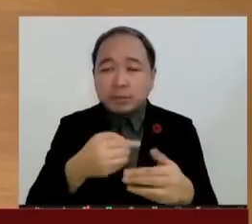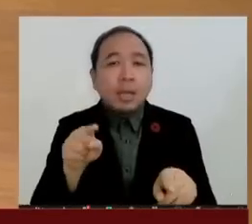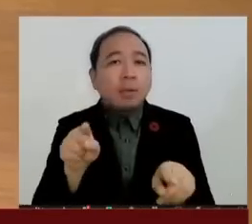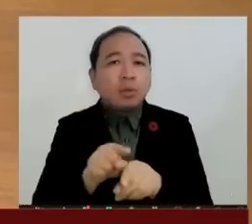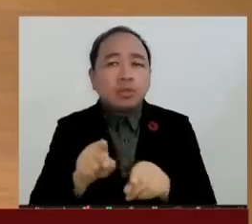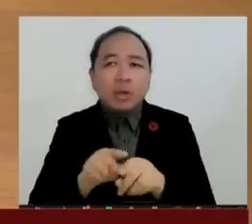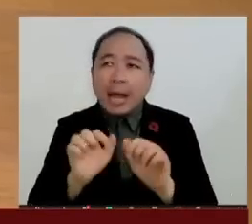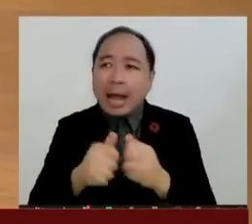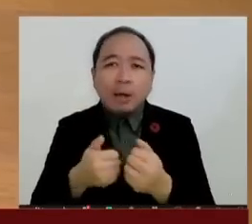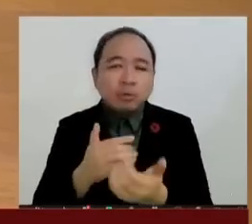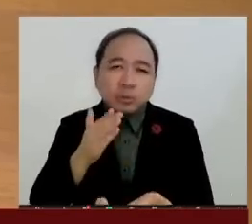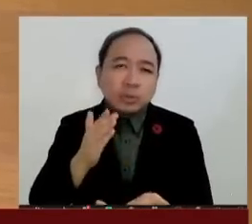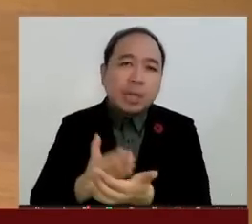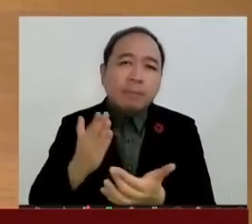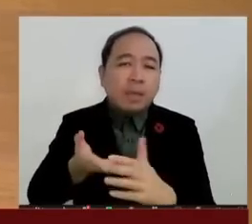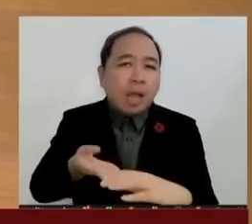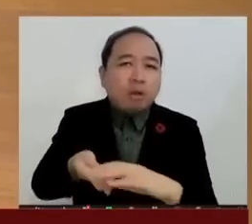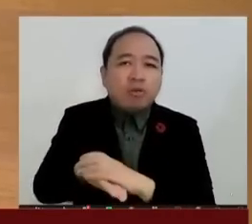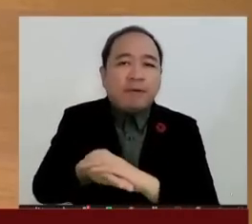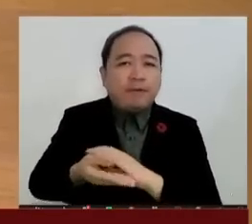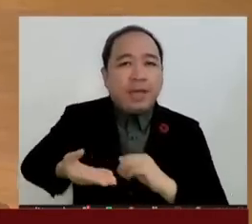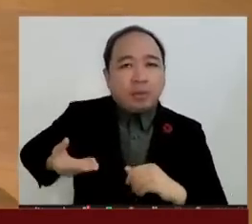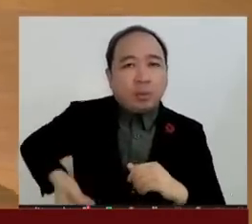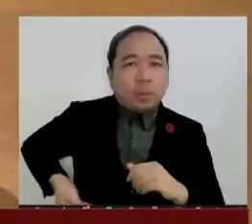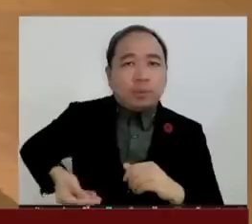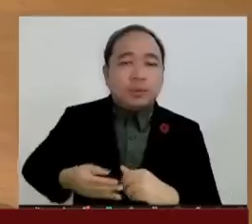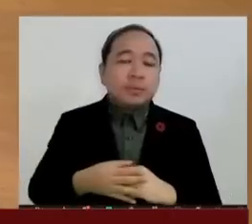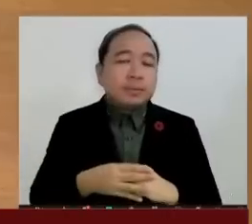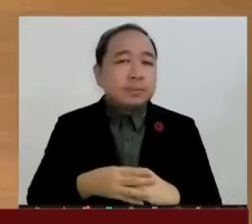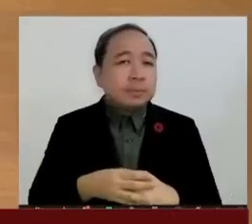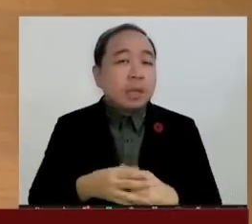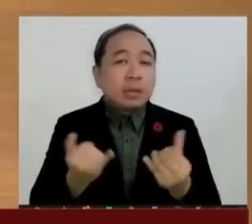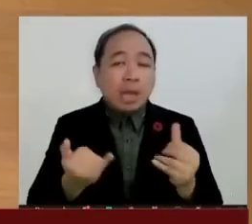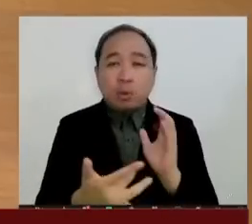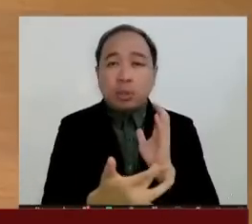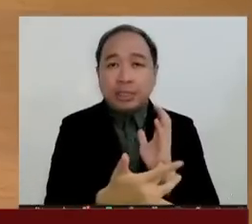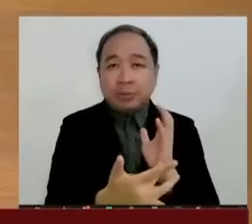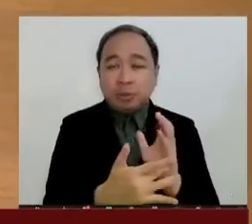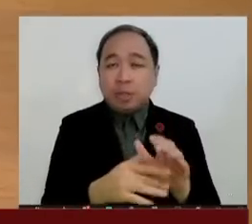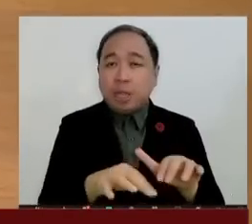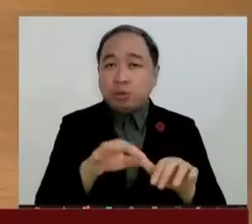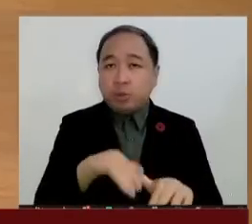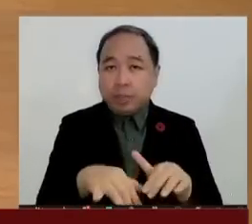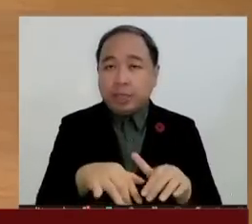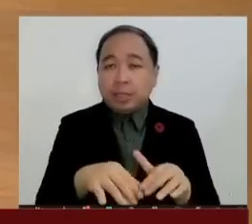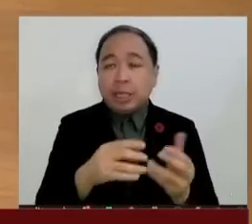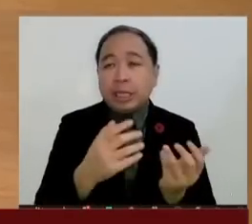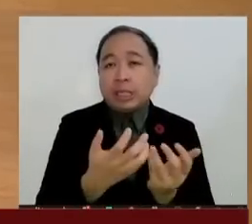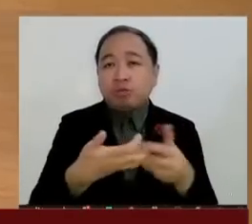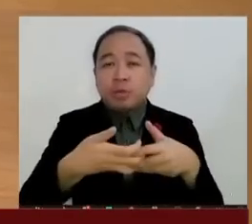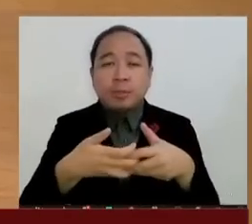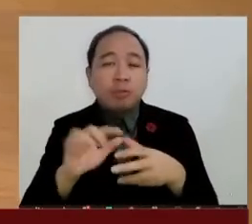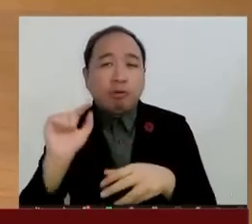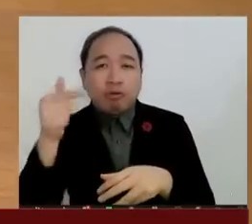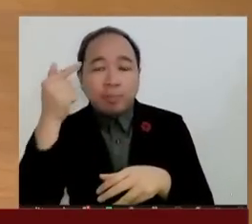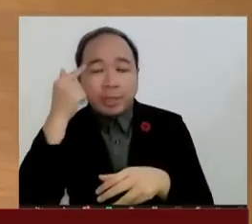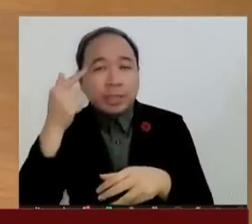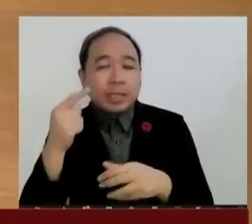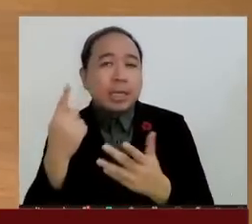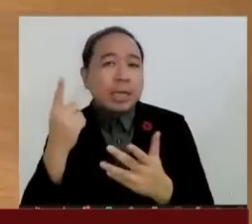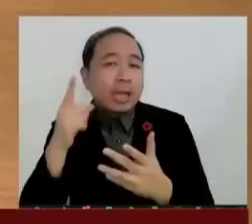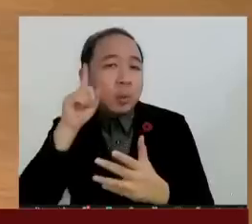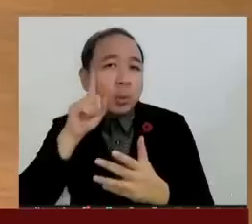corruption. Data shows that digitalization in conjunction with government streamlining efforts has